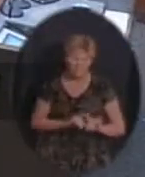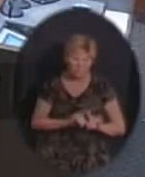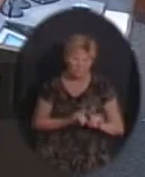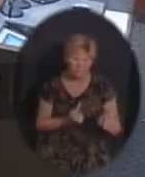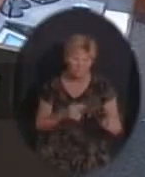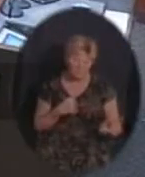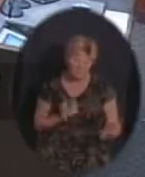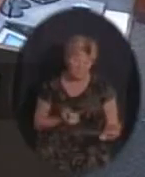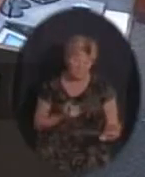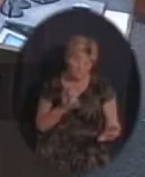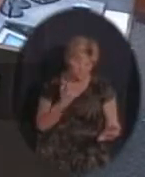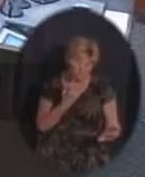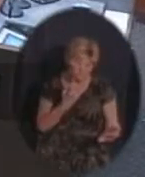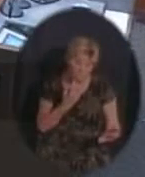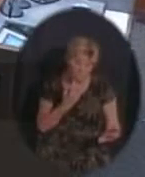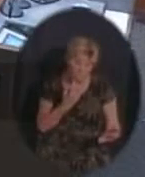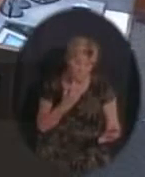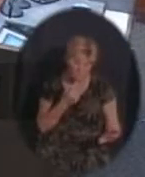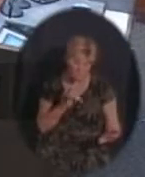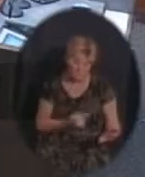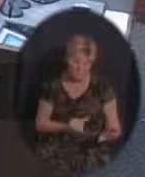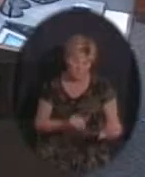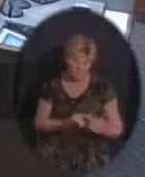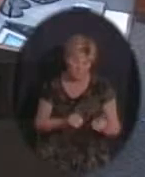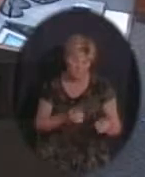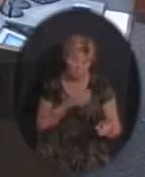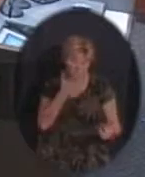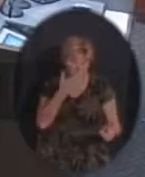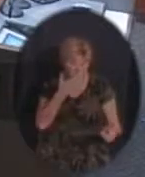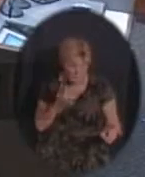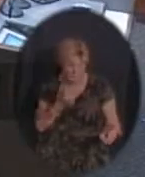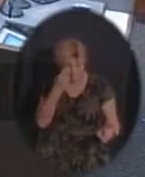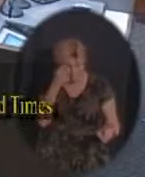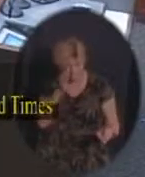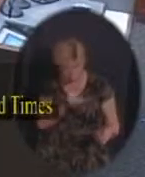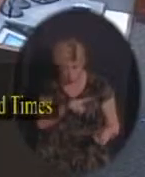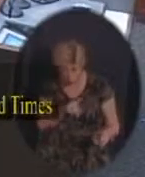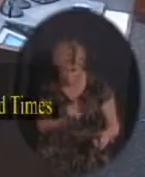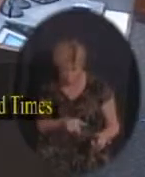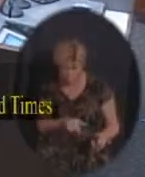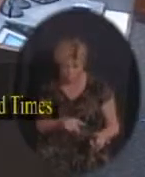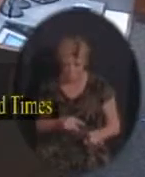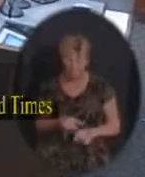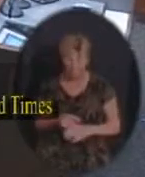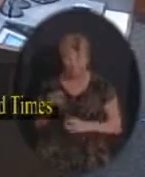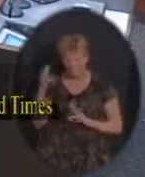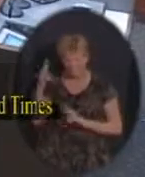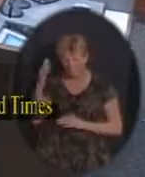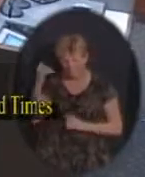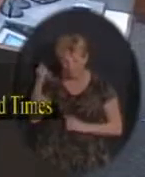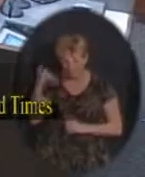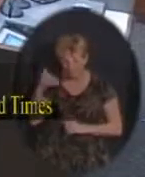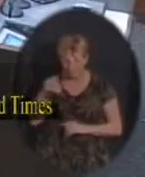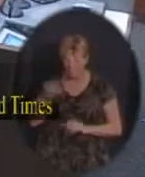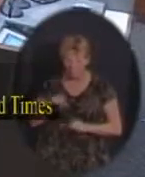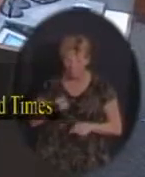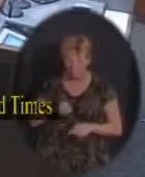time? That's always preferred, yes. And that's hopefully what we can get some direction at the end of